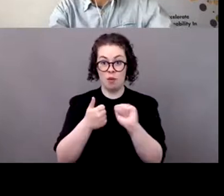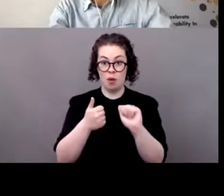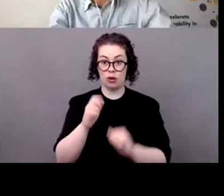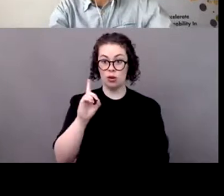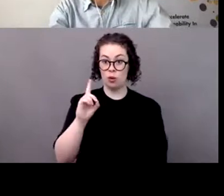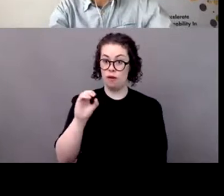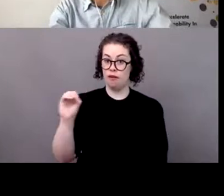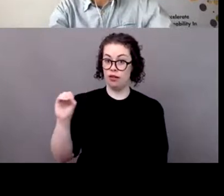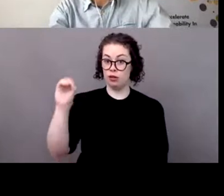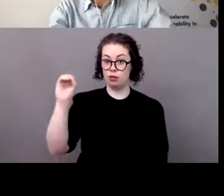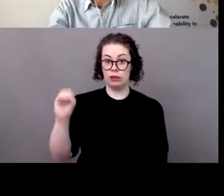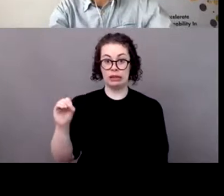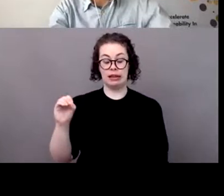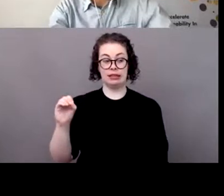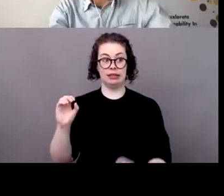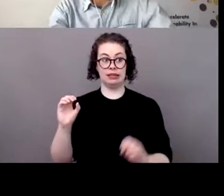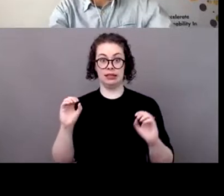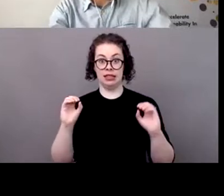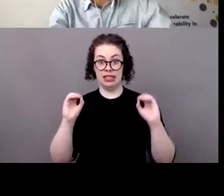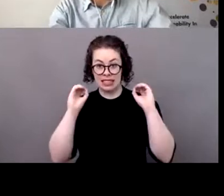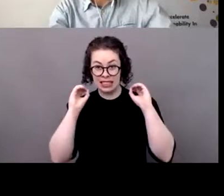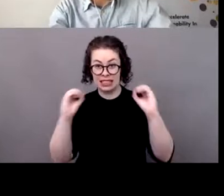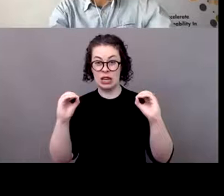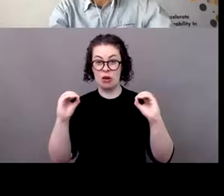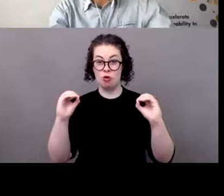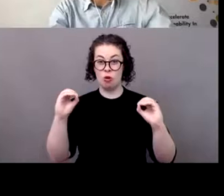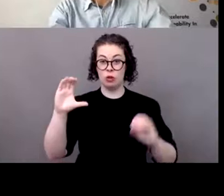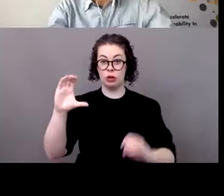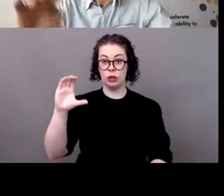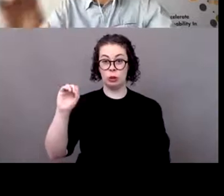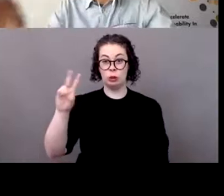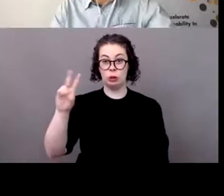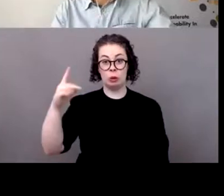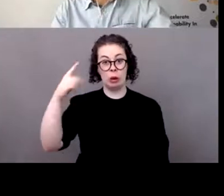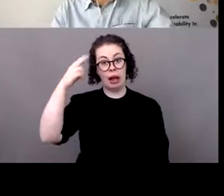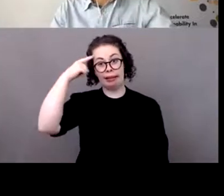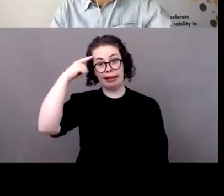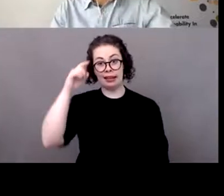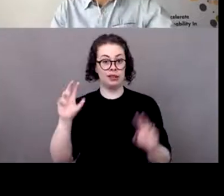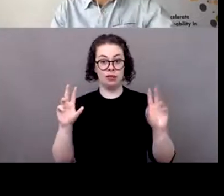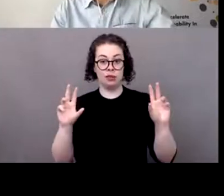The simple answer is no, because nothing is carbon free.